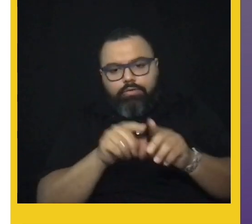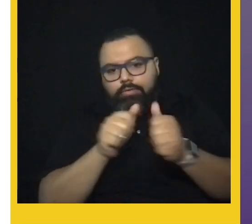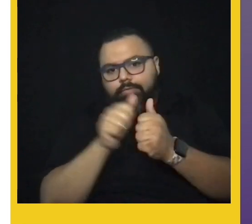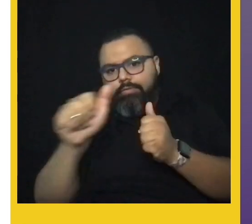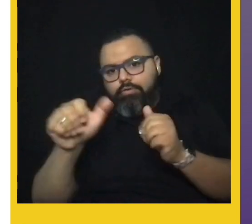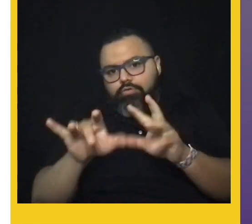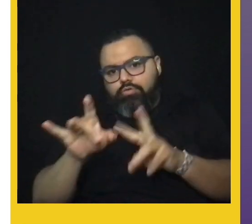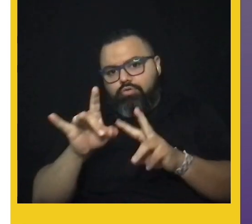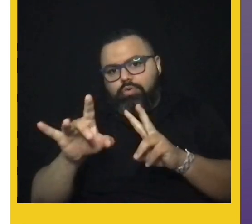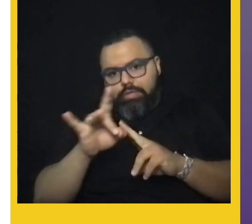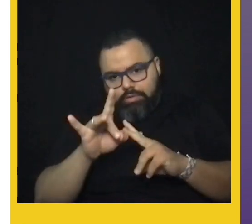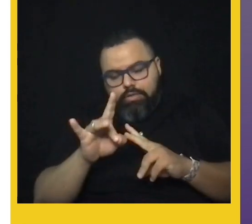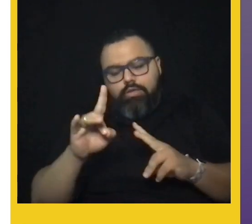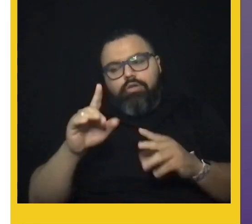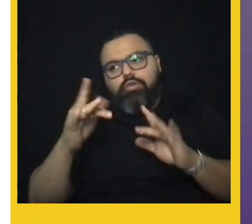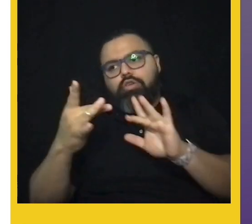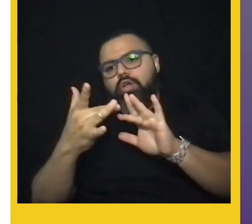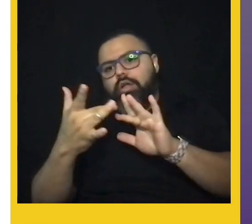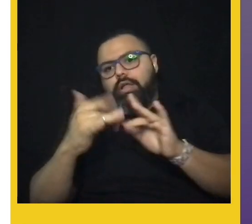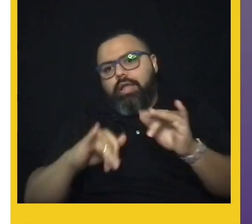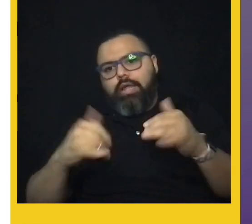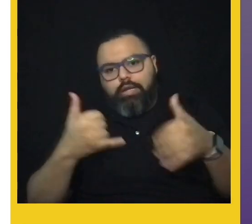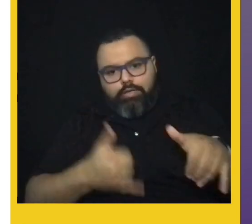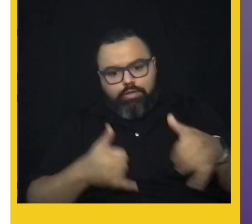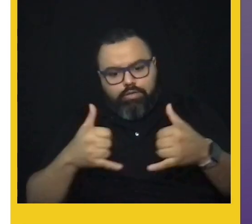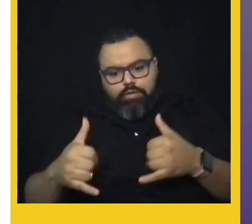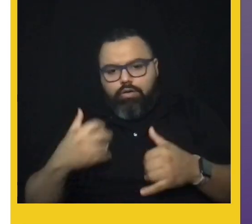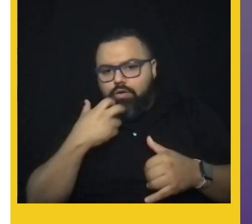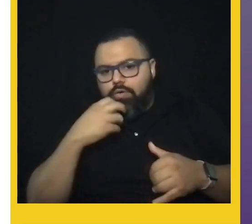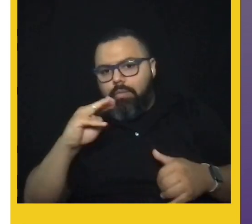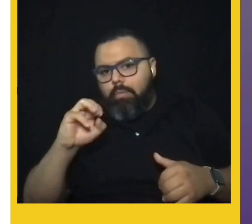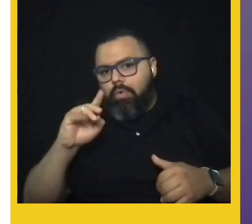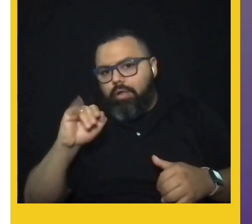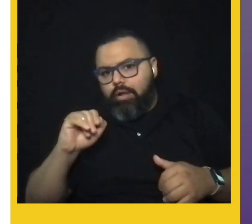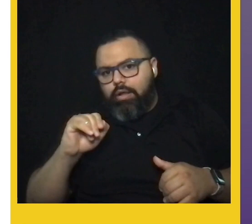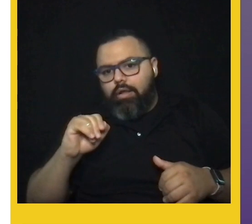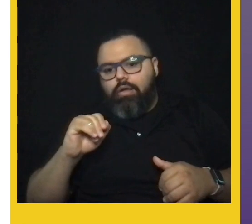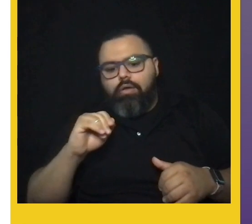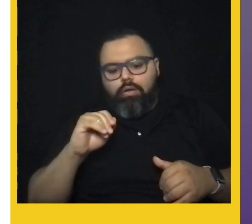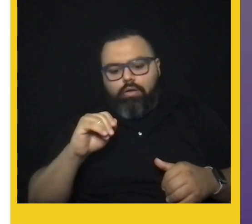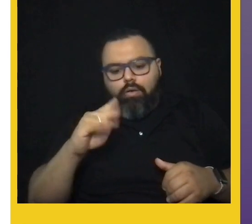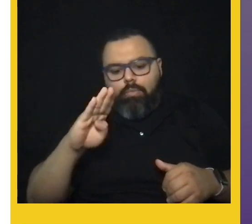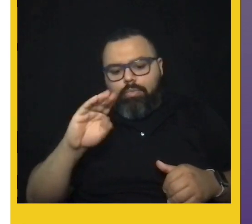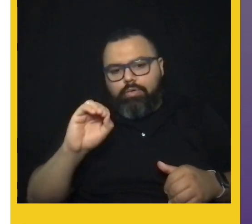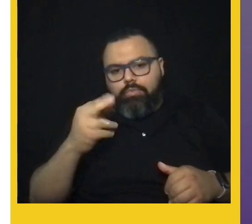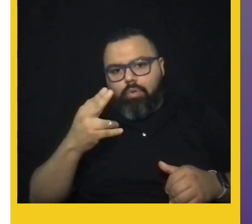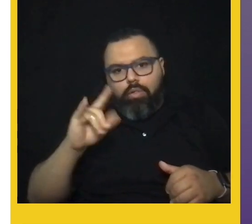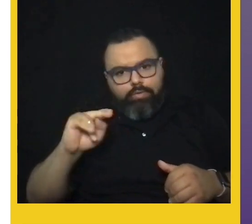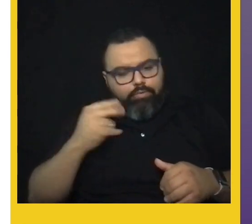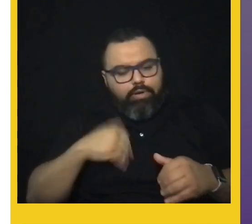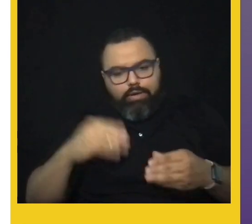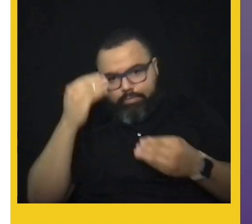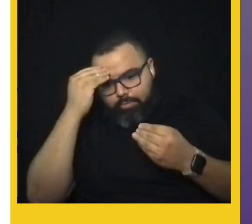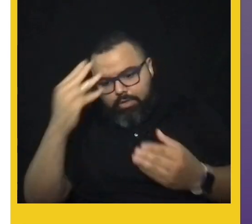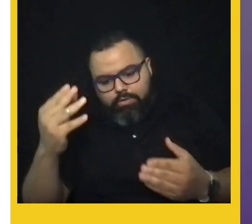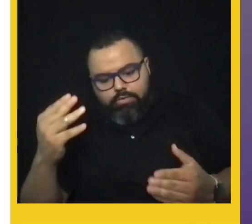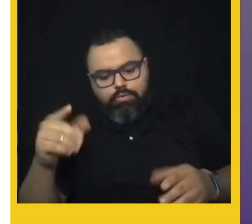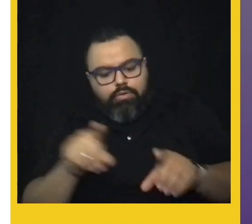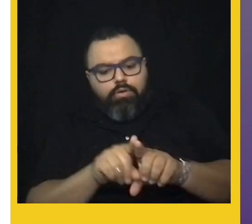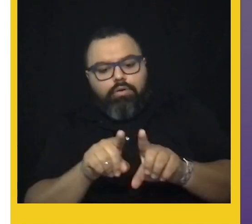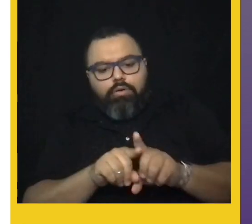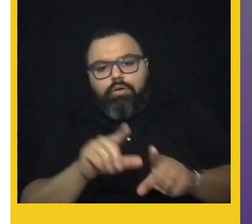There's also a virtual option. You can also reach out to any current cheerleader, Coach Molina, Ms. Arce, or Ms. Boland for more